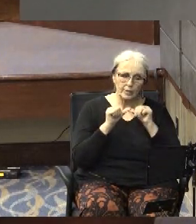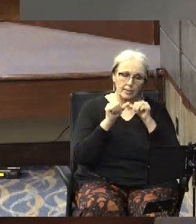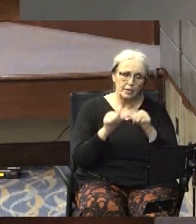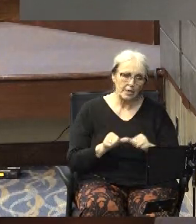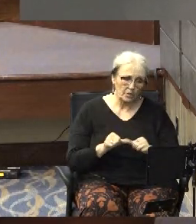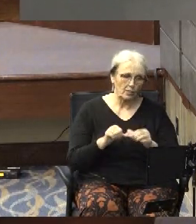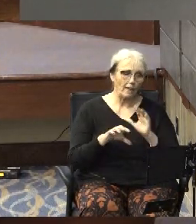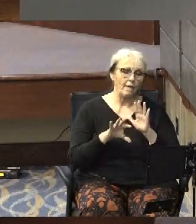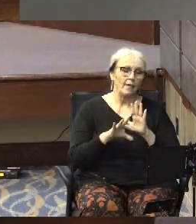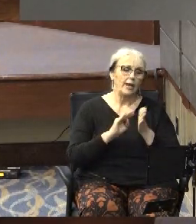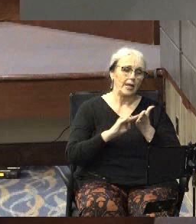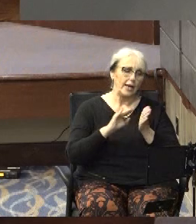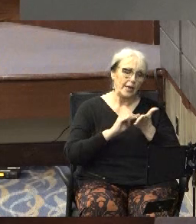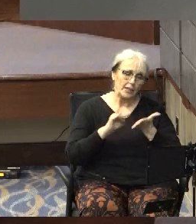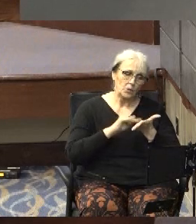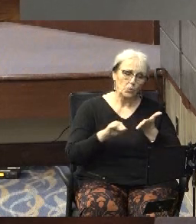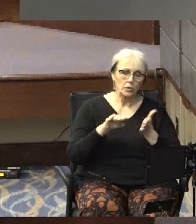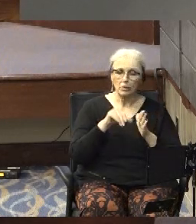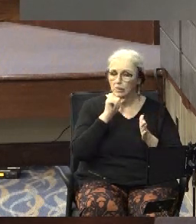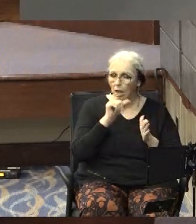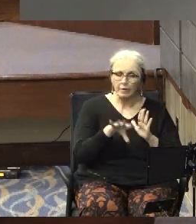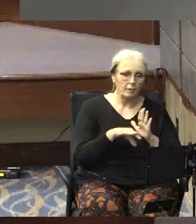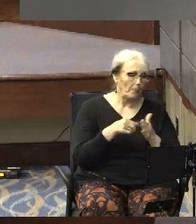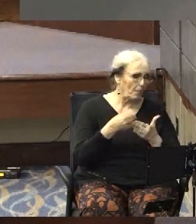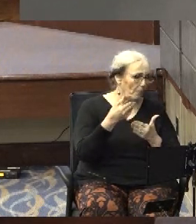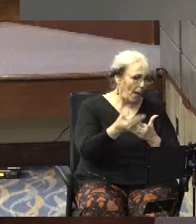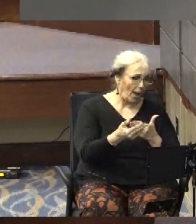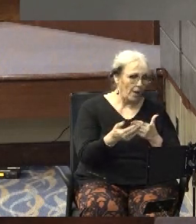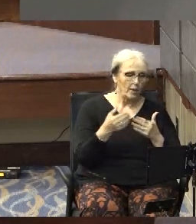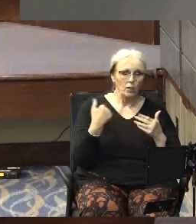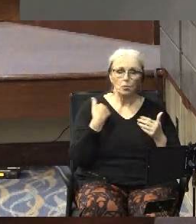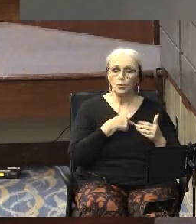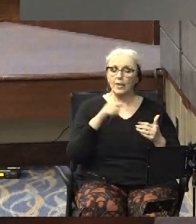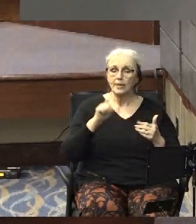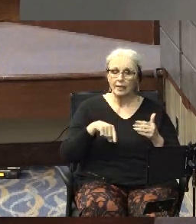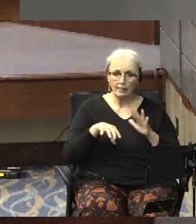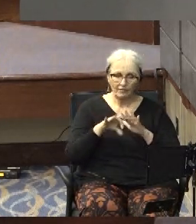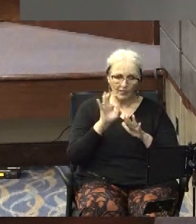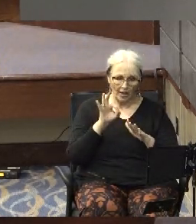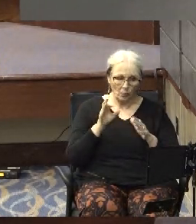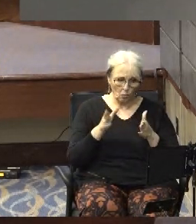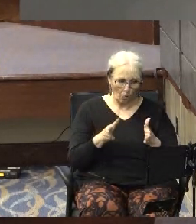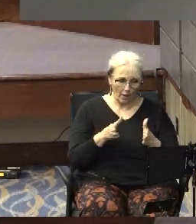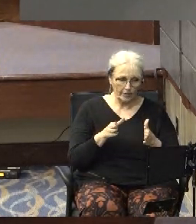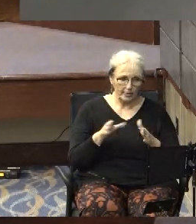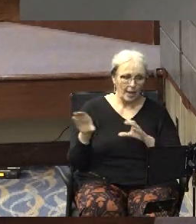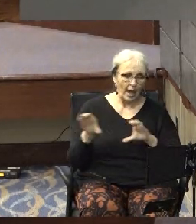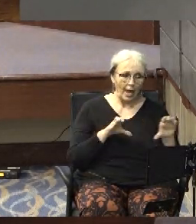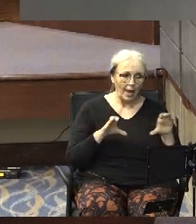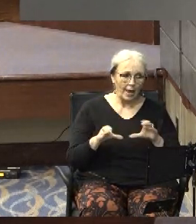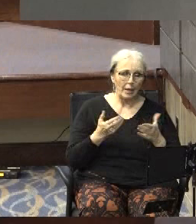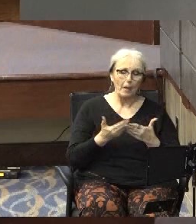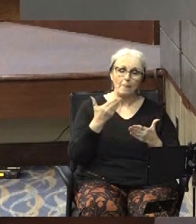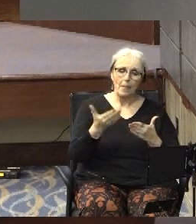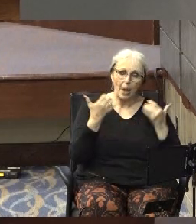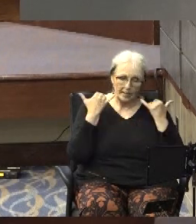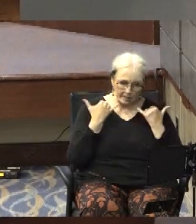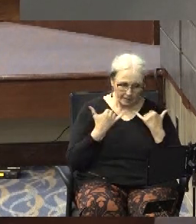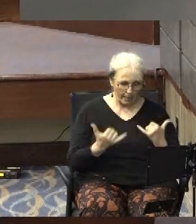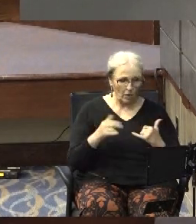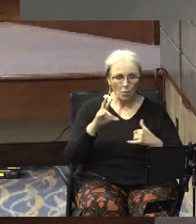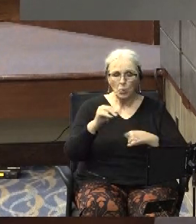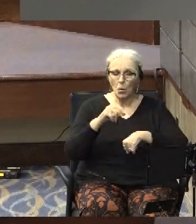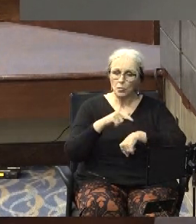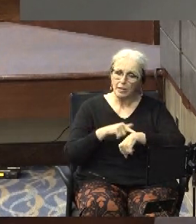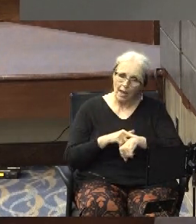excuses not to buy electric vehicles, we need to find ways to act and buy electric vehicle now. We do not have time to